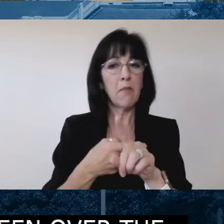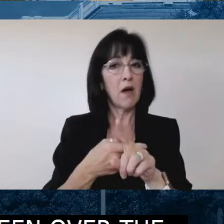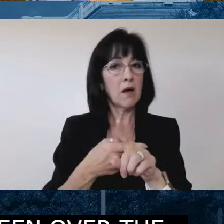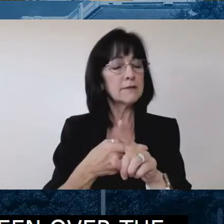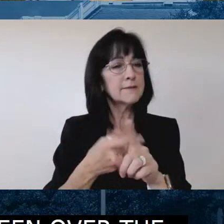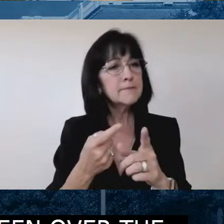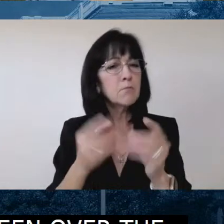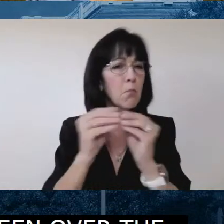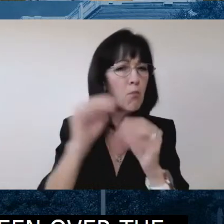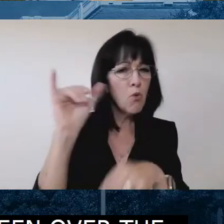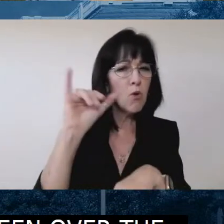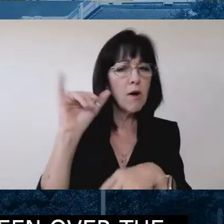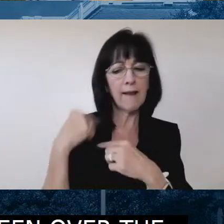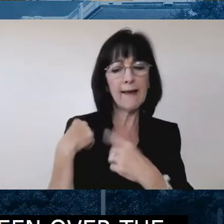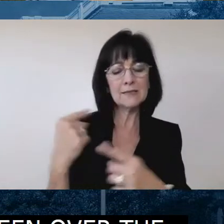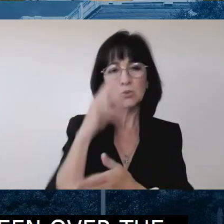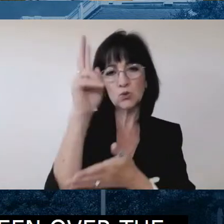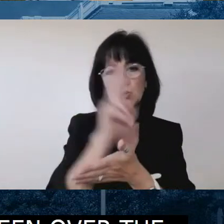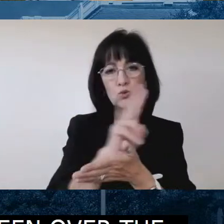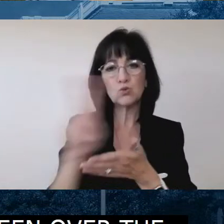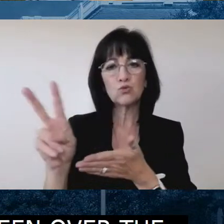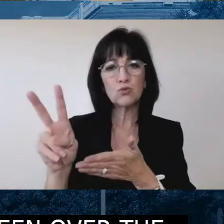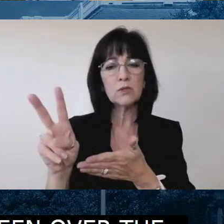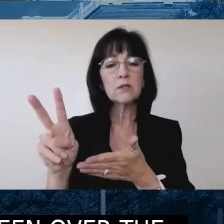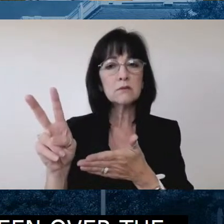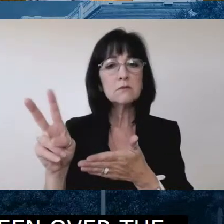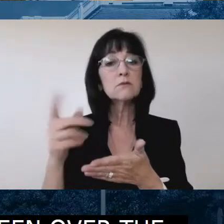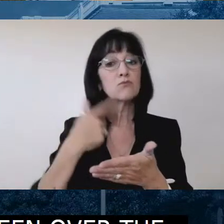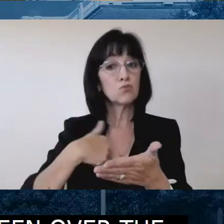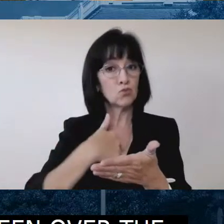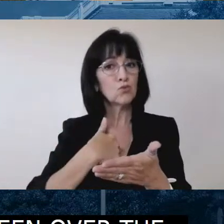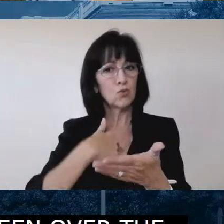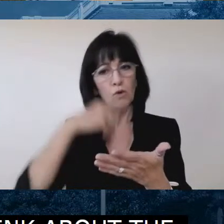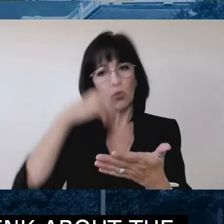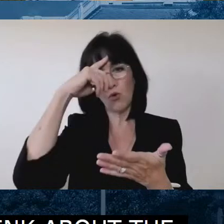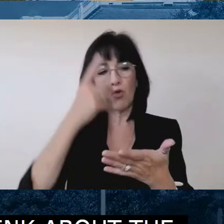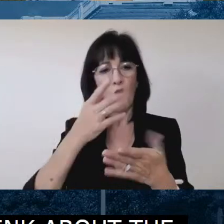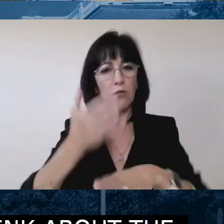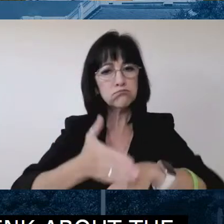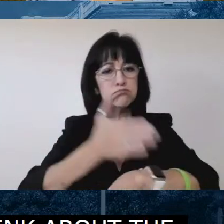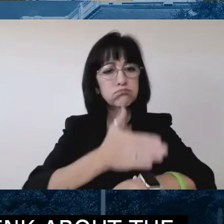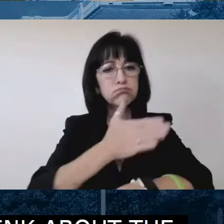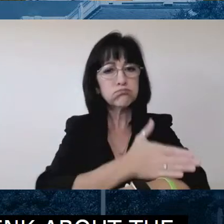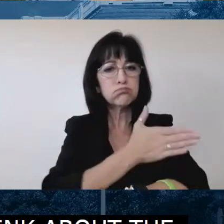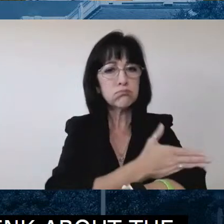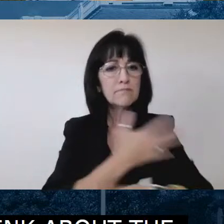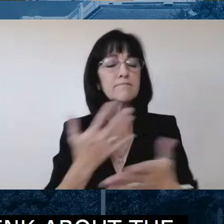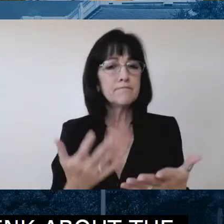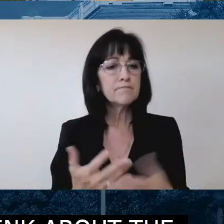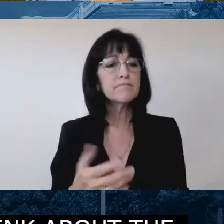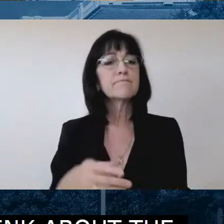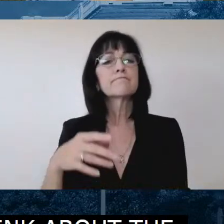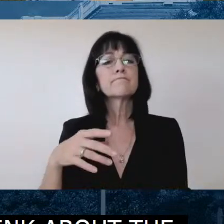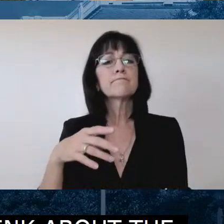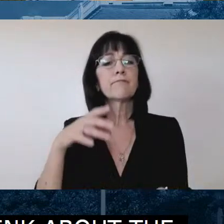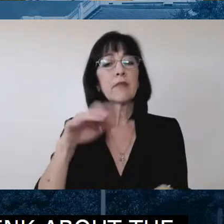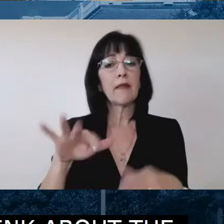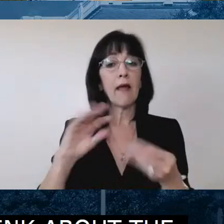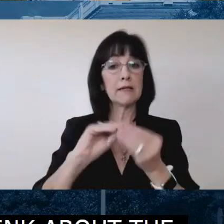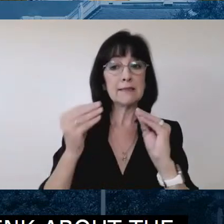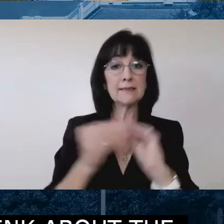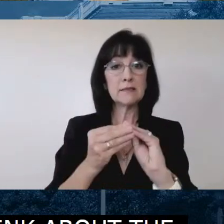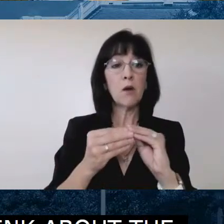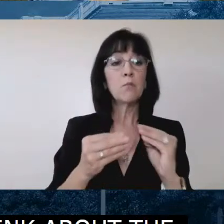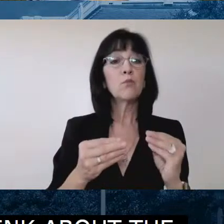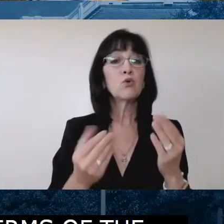think about the improving conditions, we hit a bottom in terms of the number of new cases on a daily